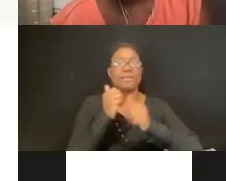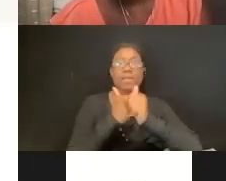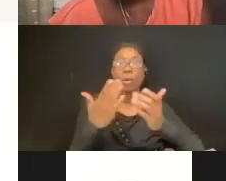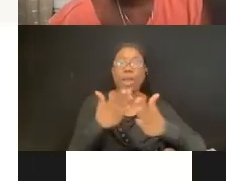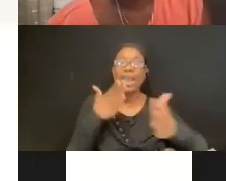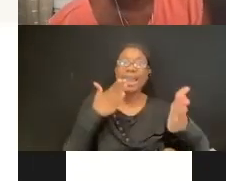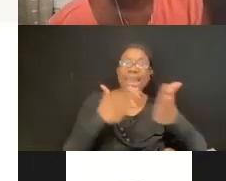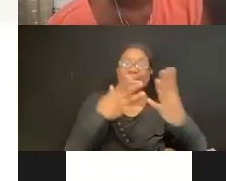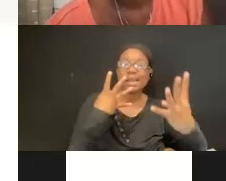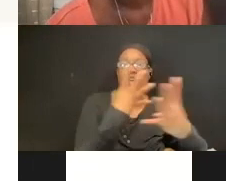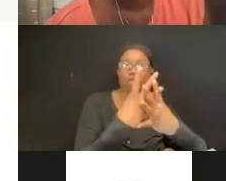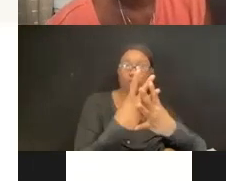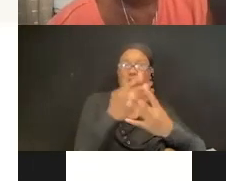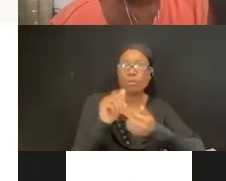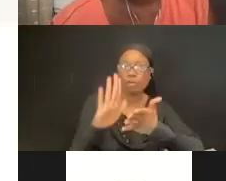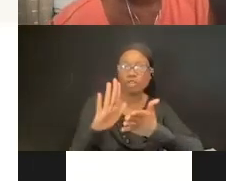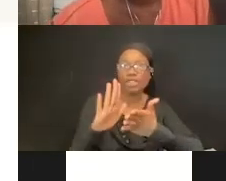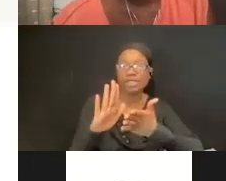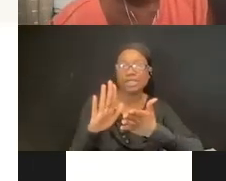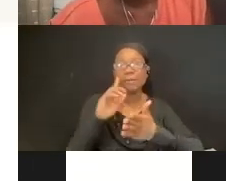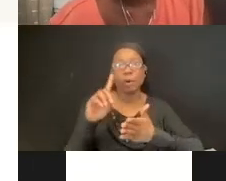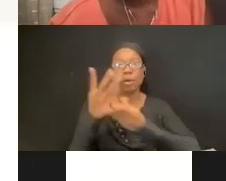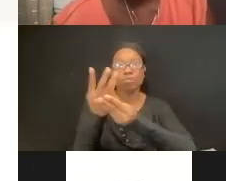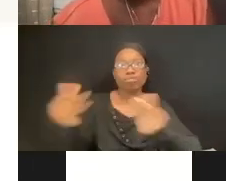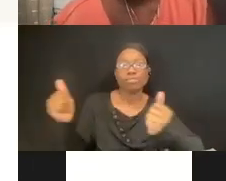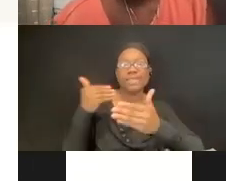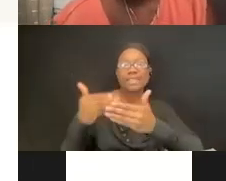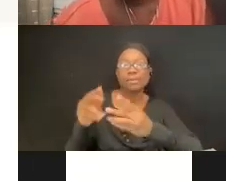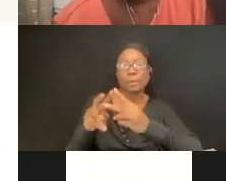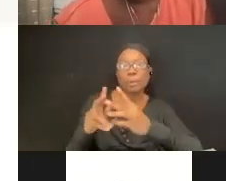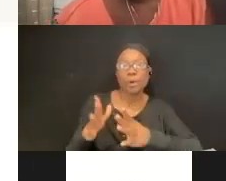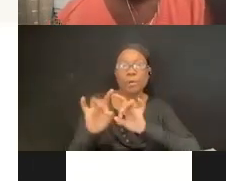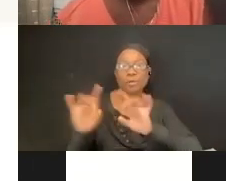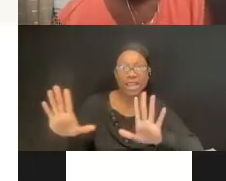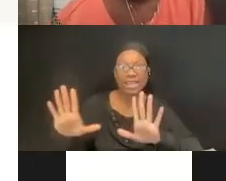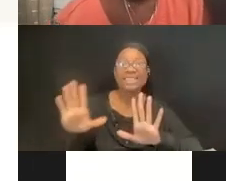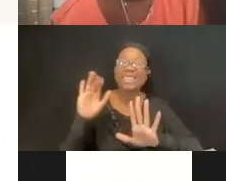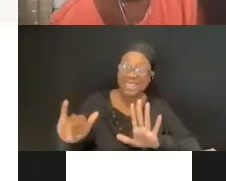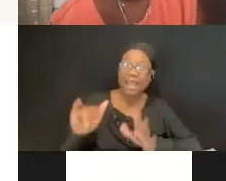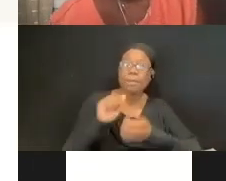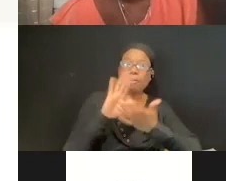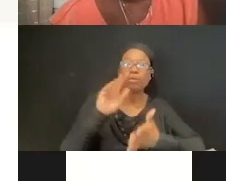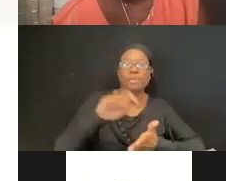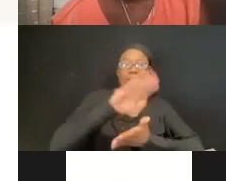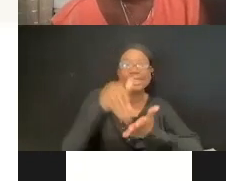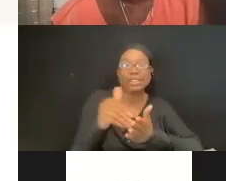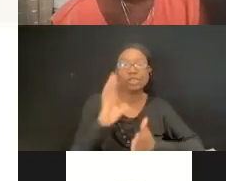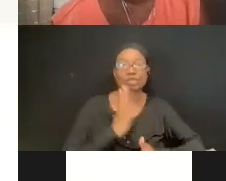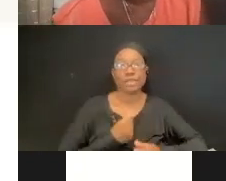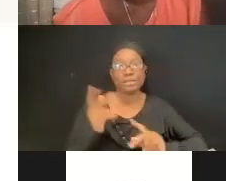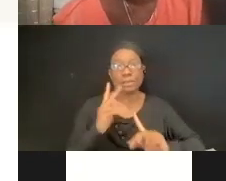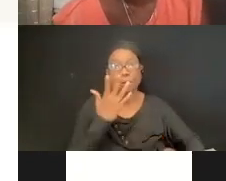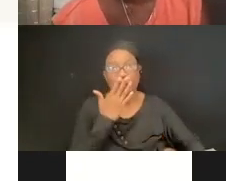color. Trans people of color lead specific lives, and we deserve care that is specific to our identities and that